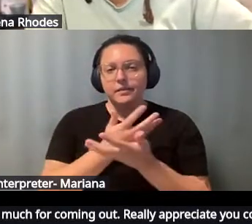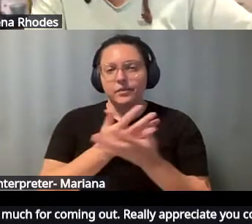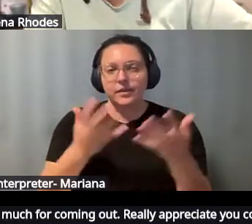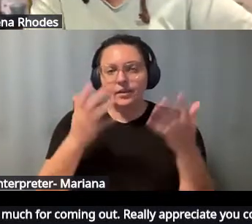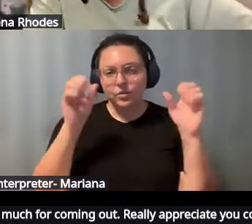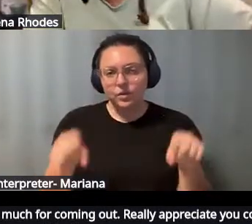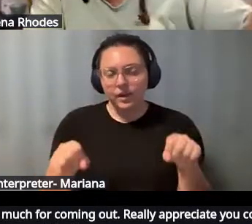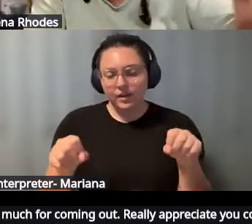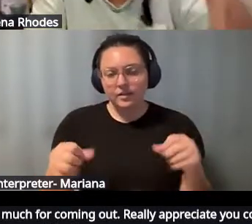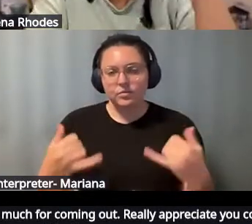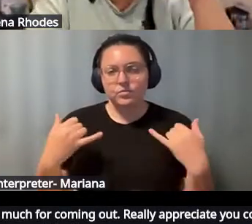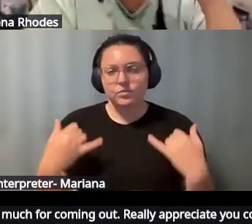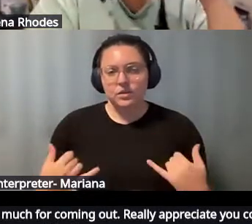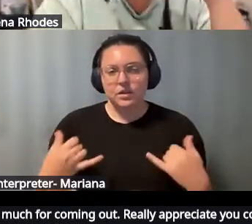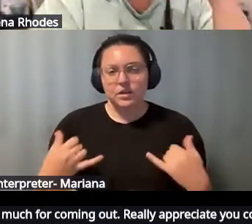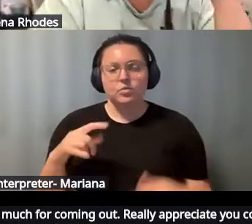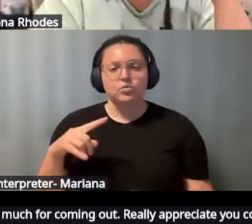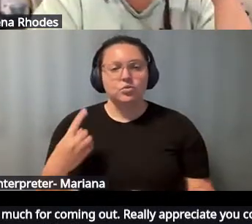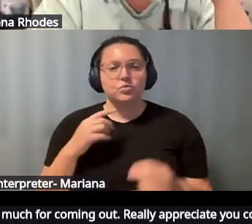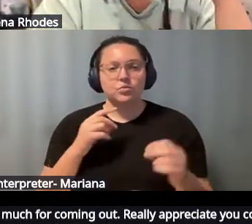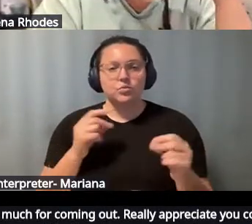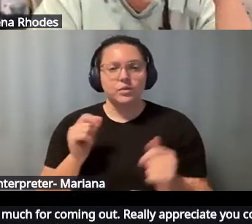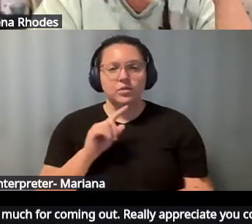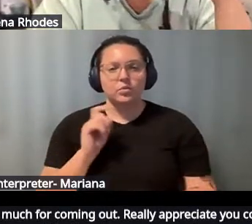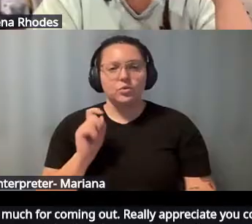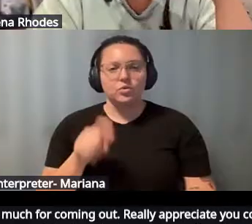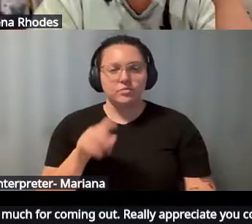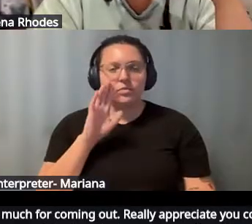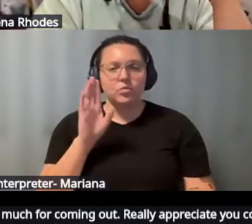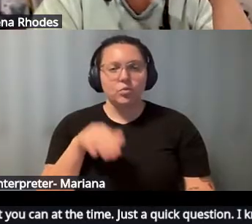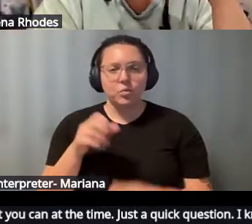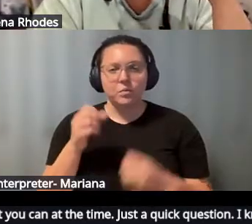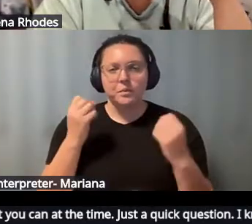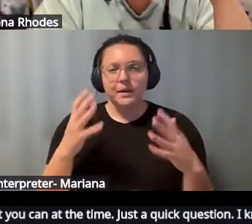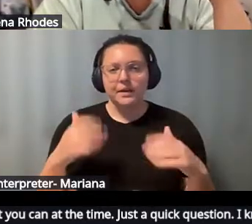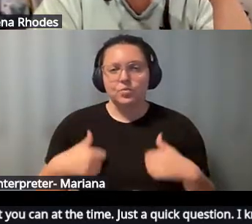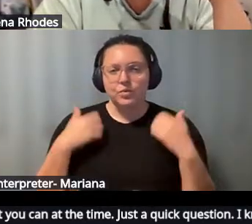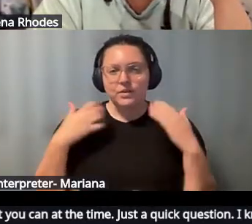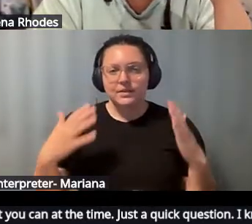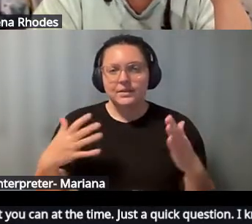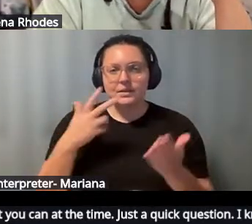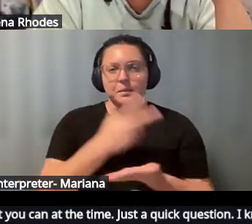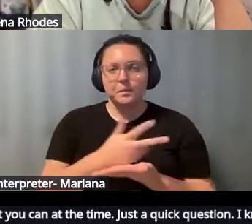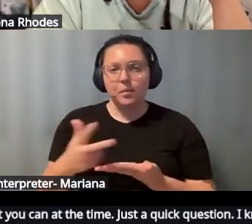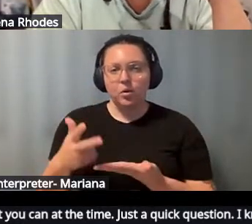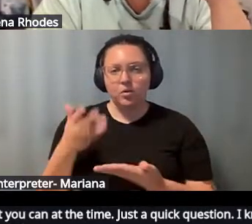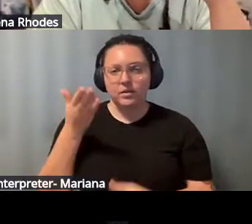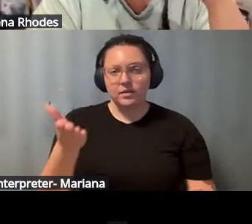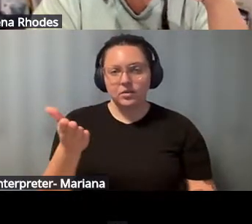time. Just a quick question. I know a lot of residents do park there.